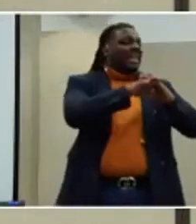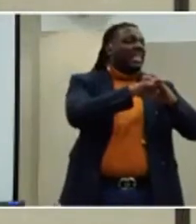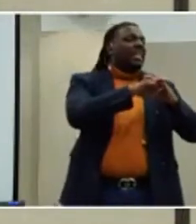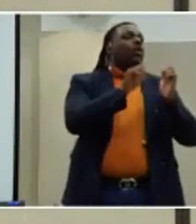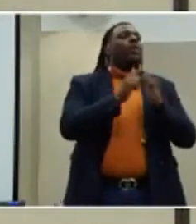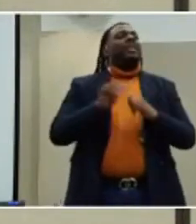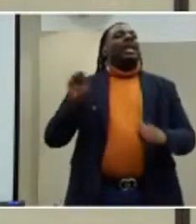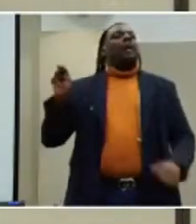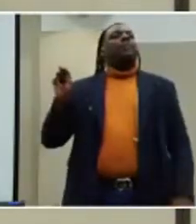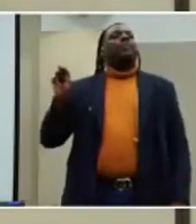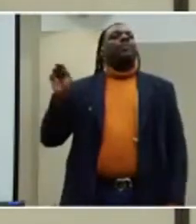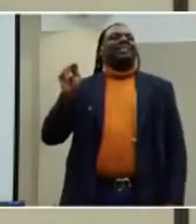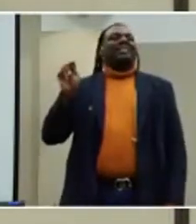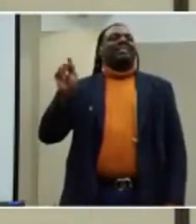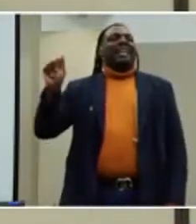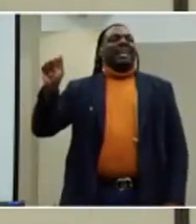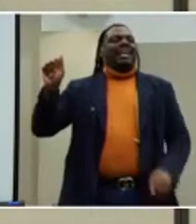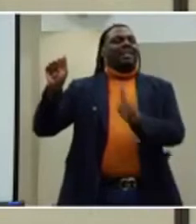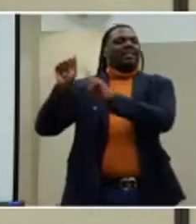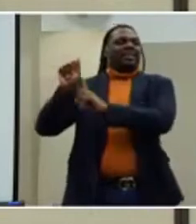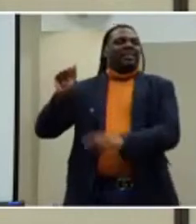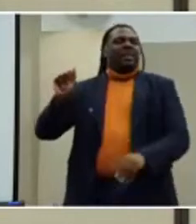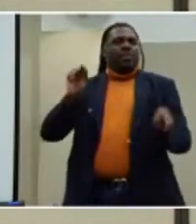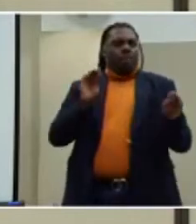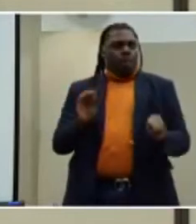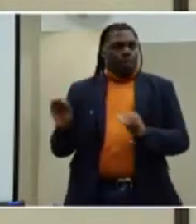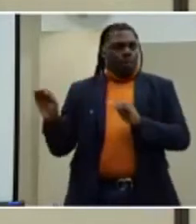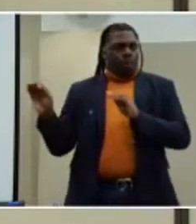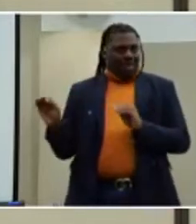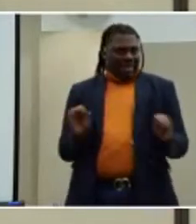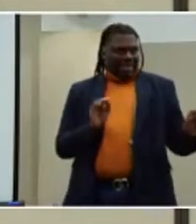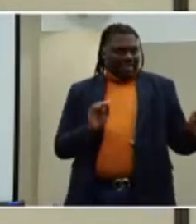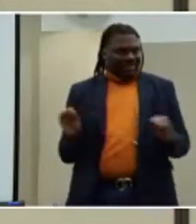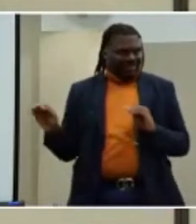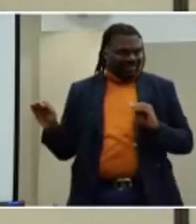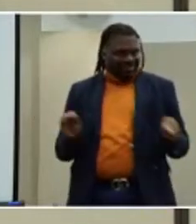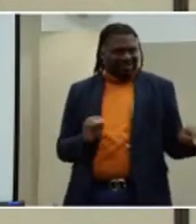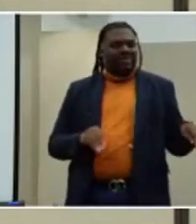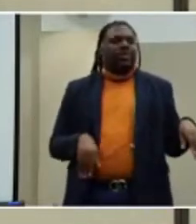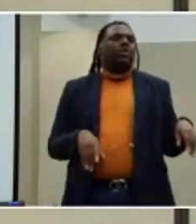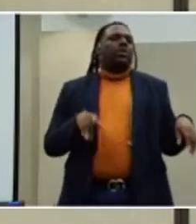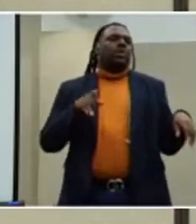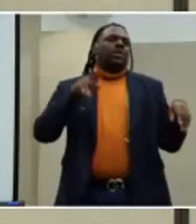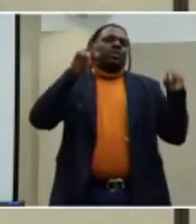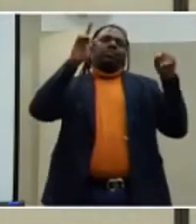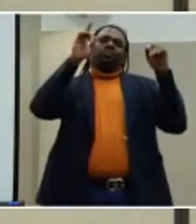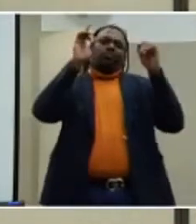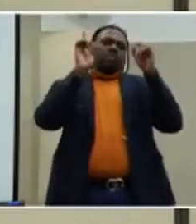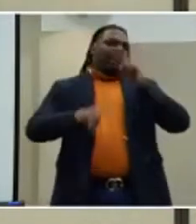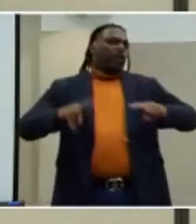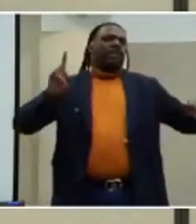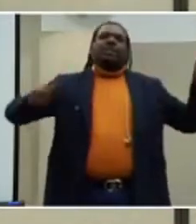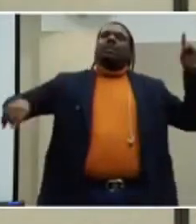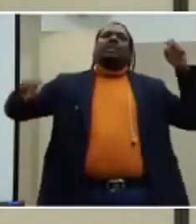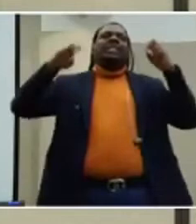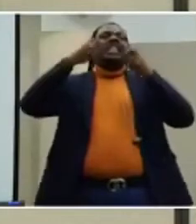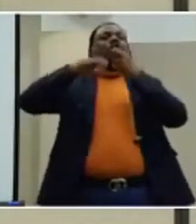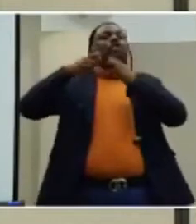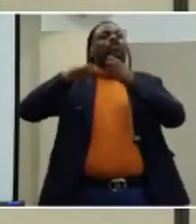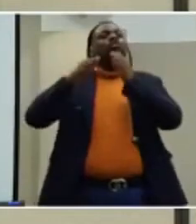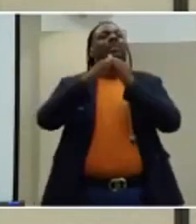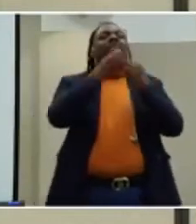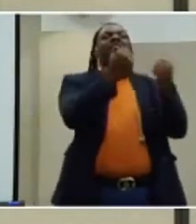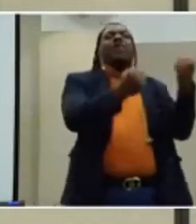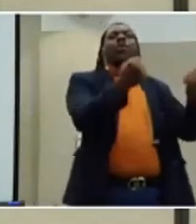on MTA, mobility. There are varied issues in terms of the vehicles